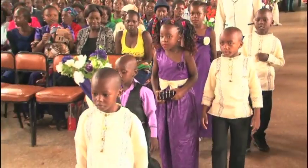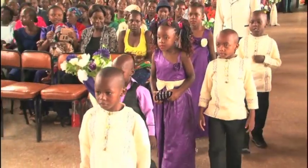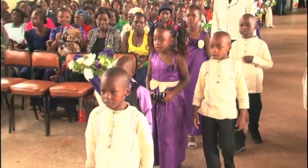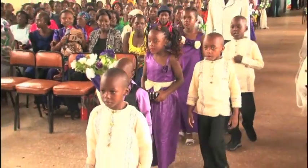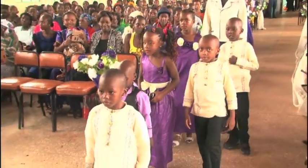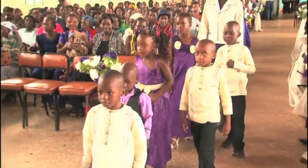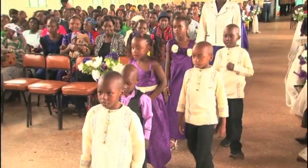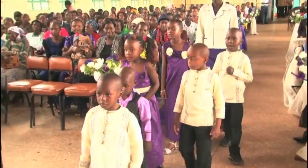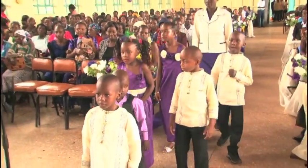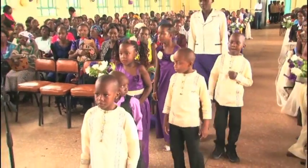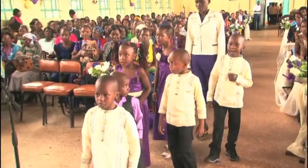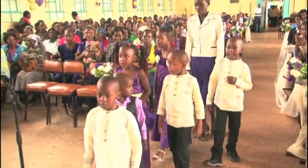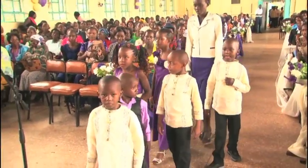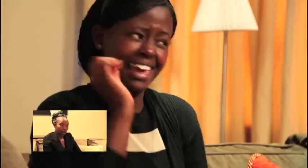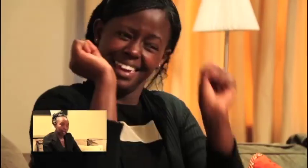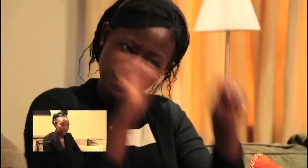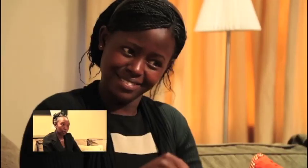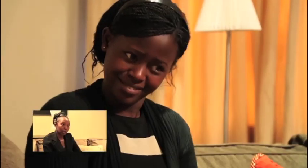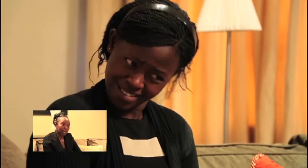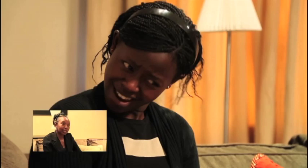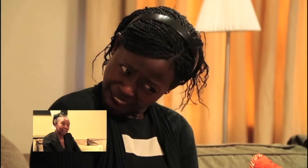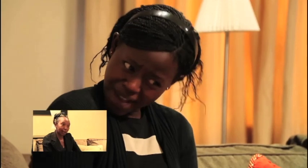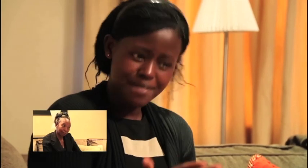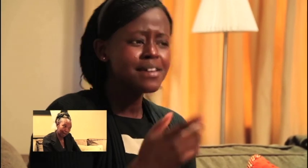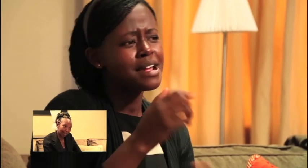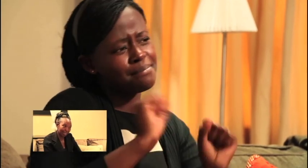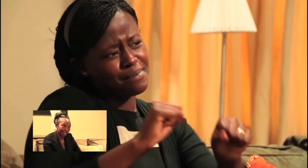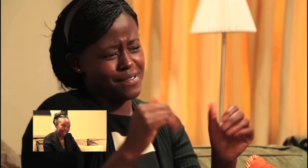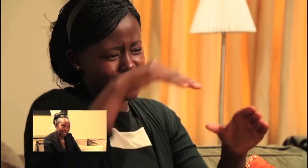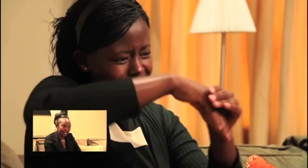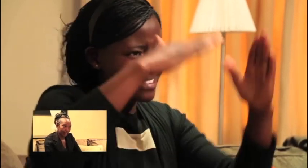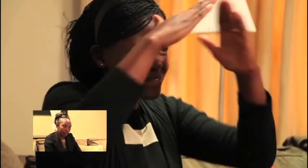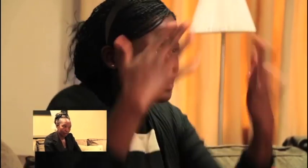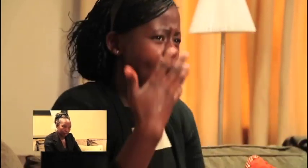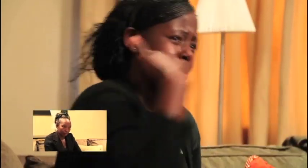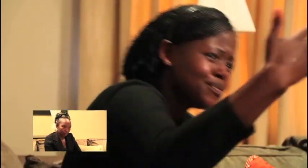who is deaf. Then I told them, it's a deaf man.